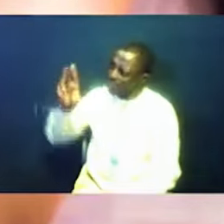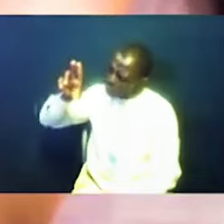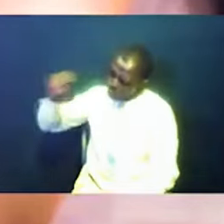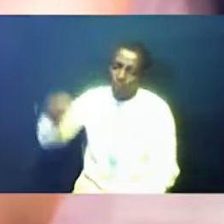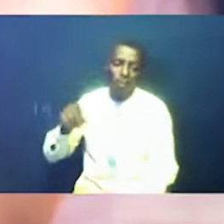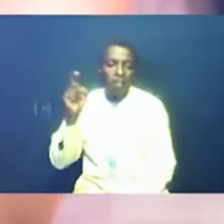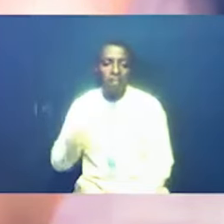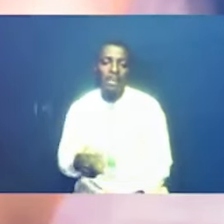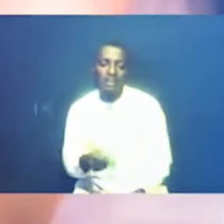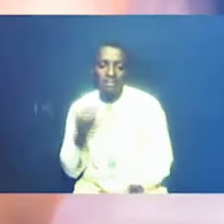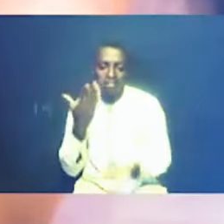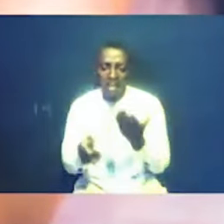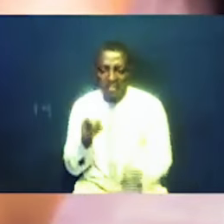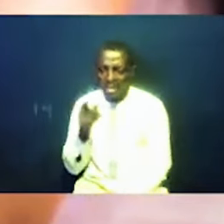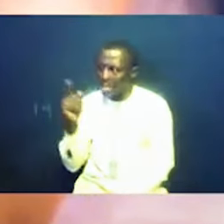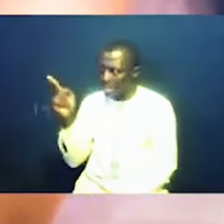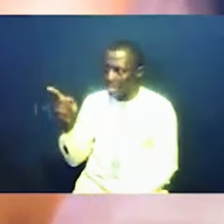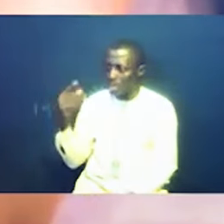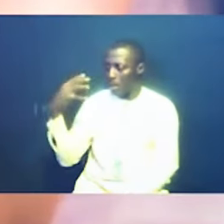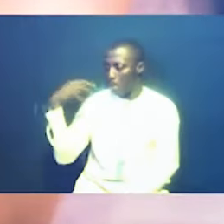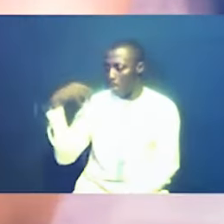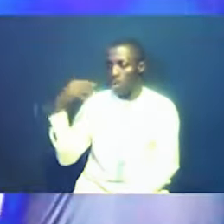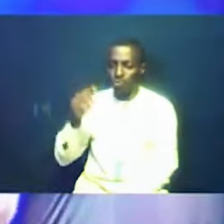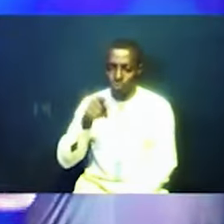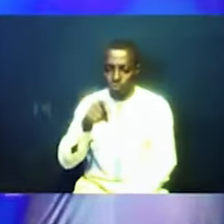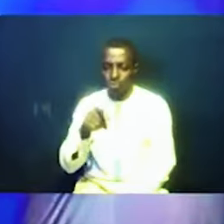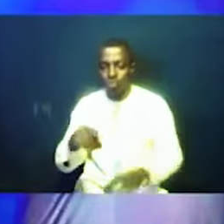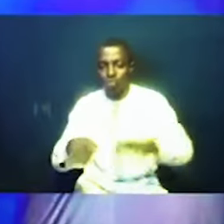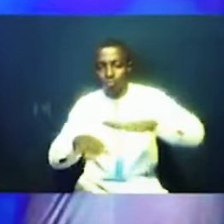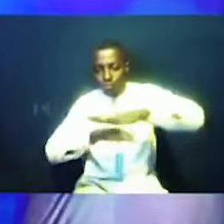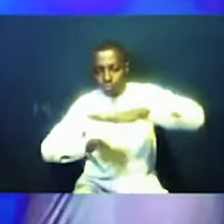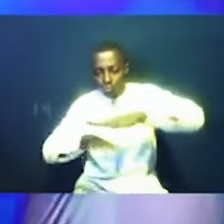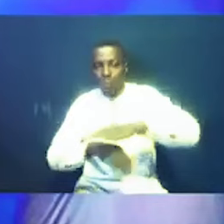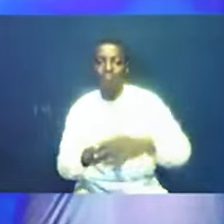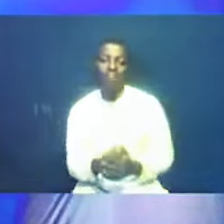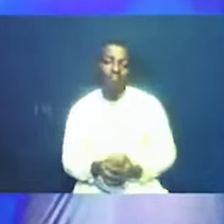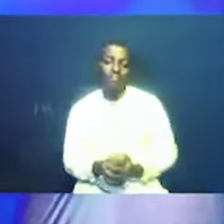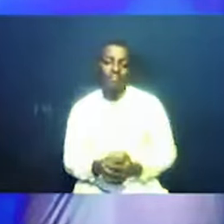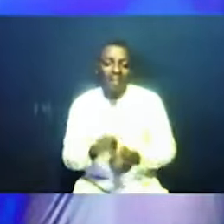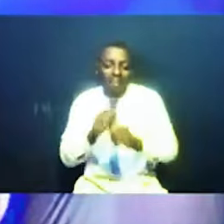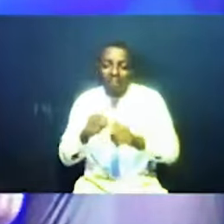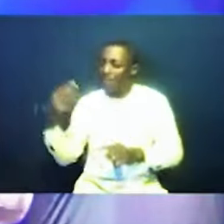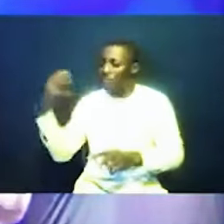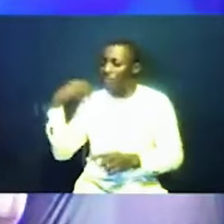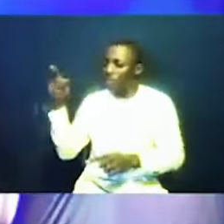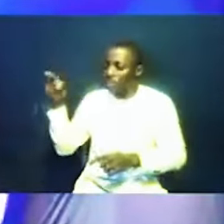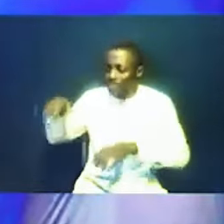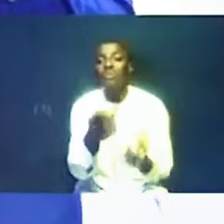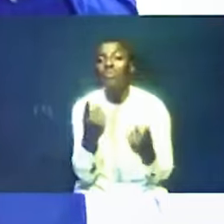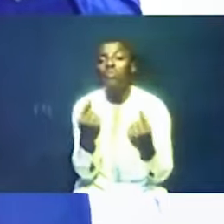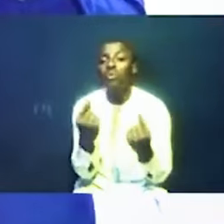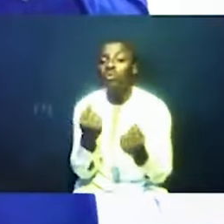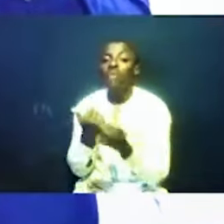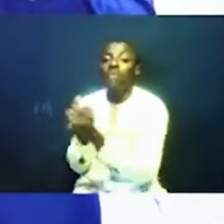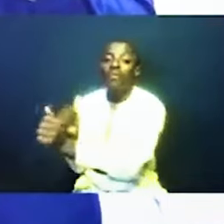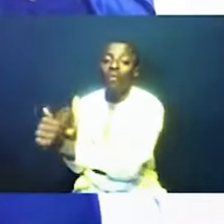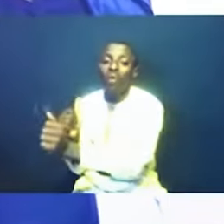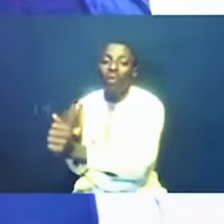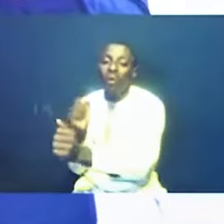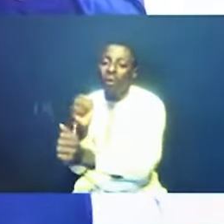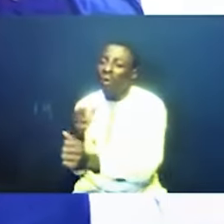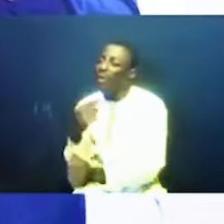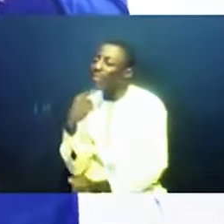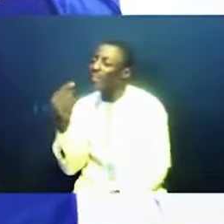they may be your bosses, but it doesn't follow that you should yield to them and allow